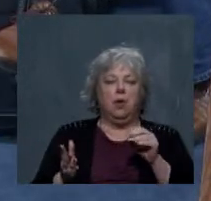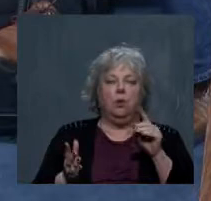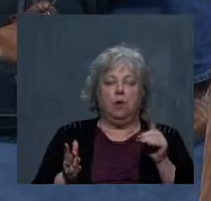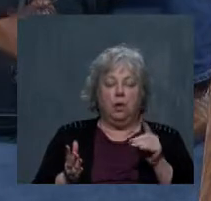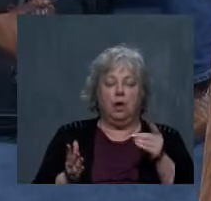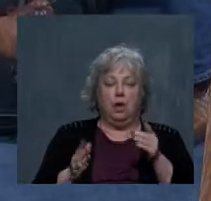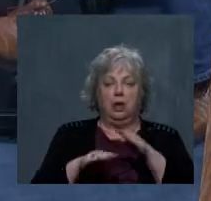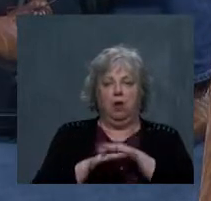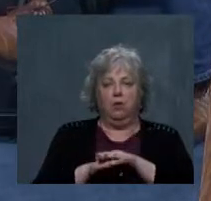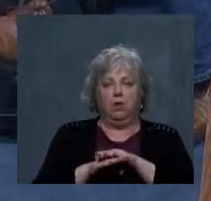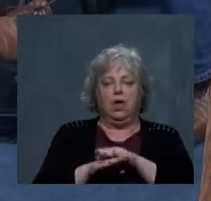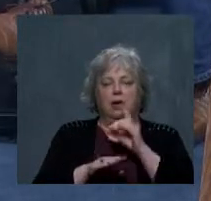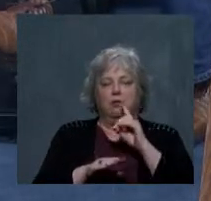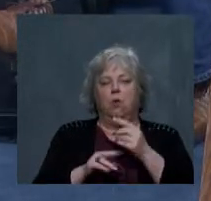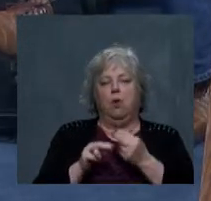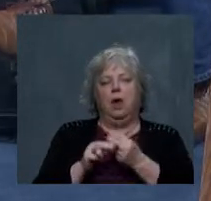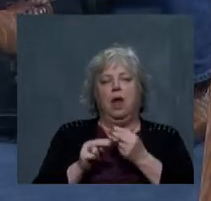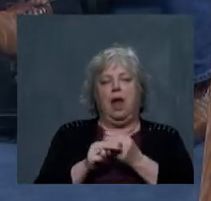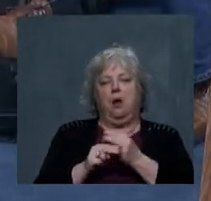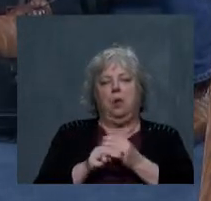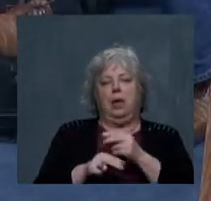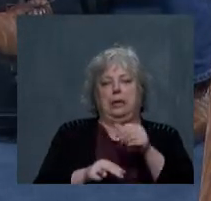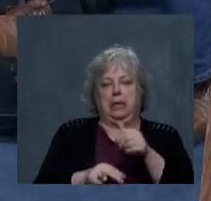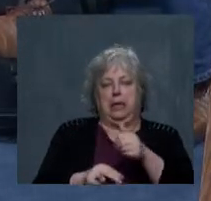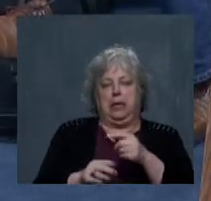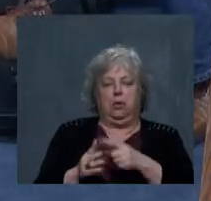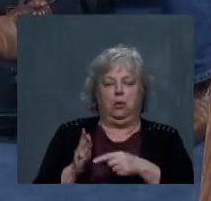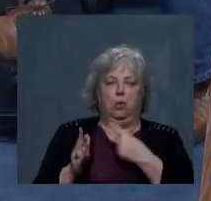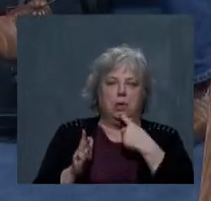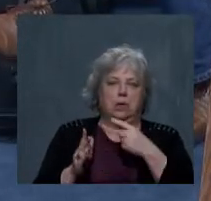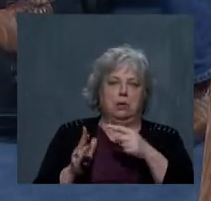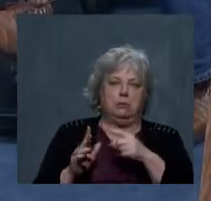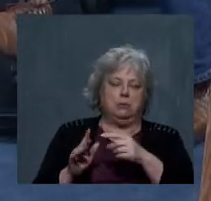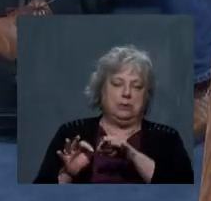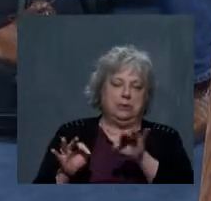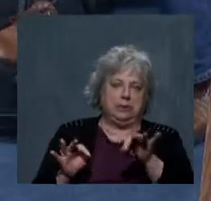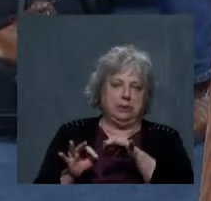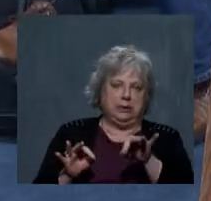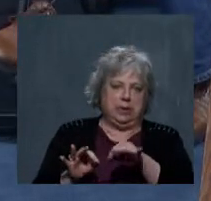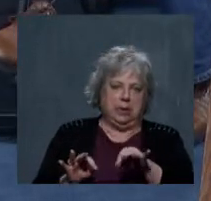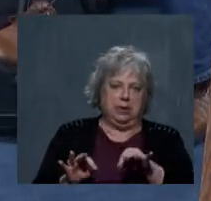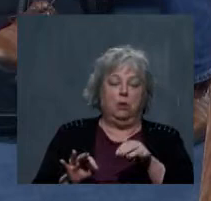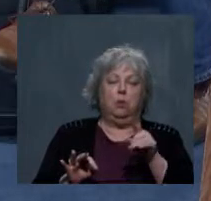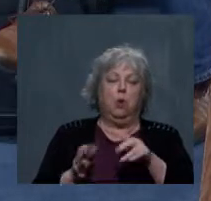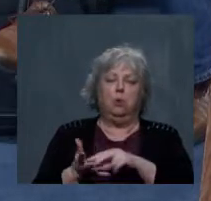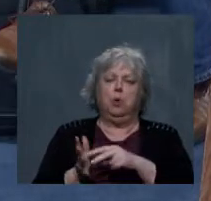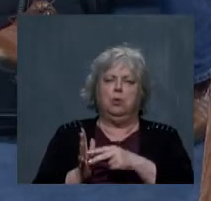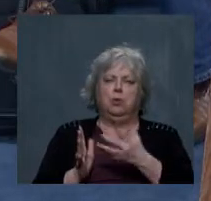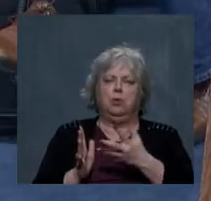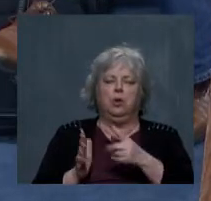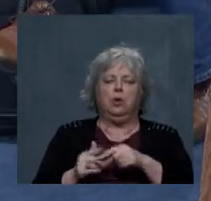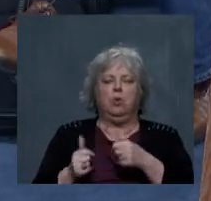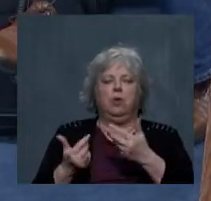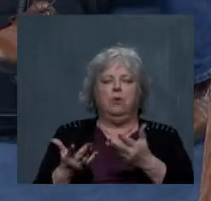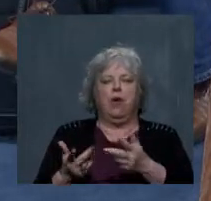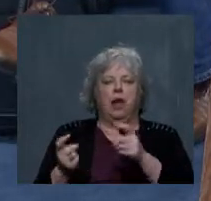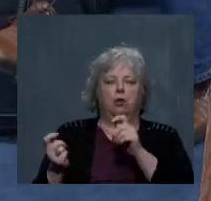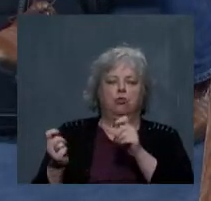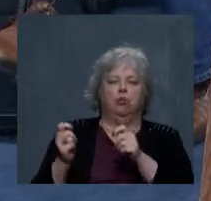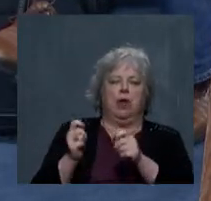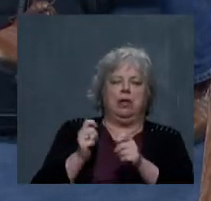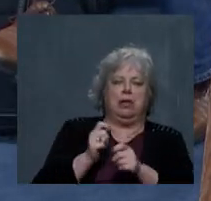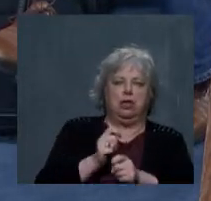is for Highway 10 says, and one of the purposes of it was to provide a